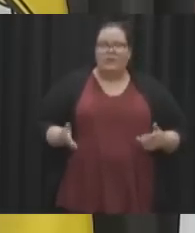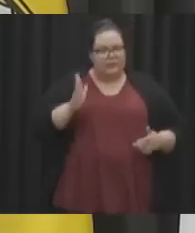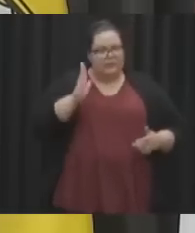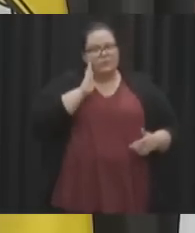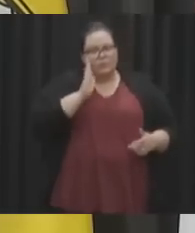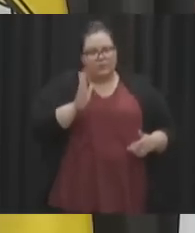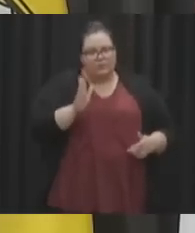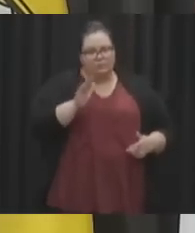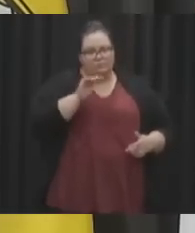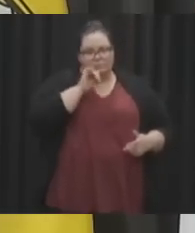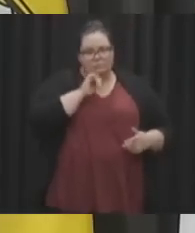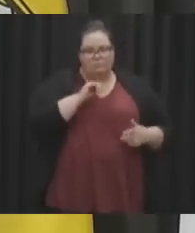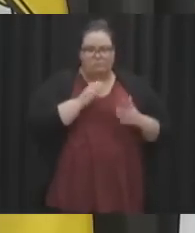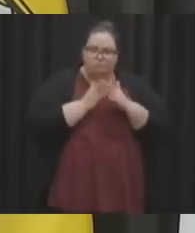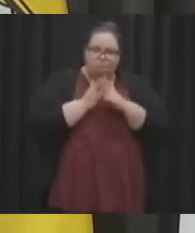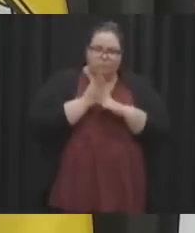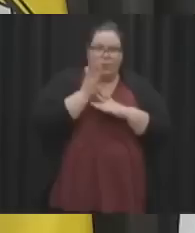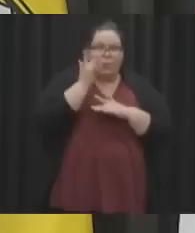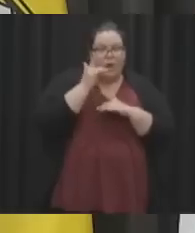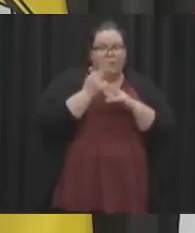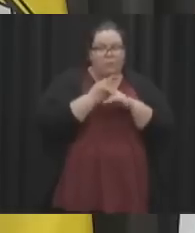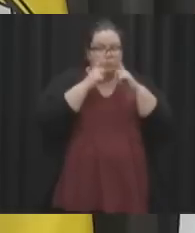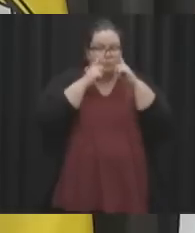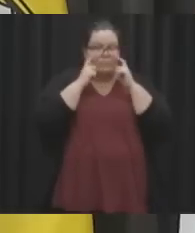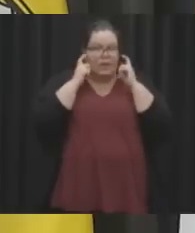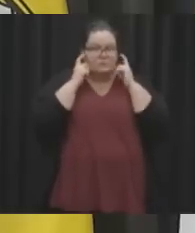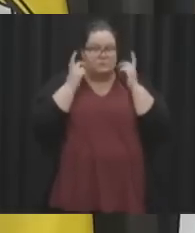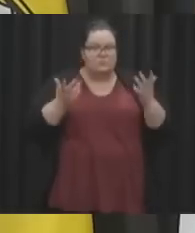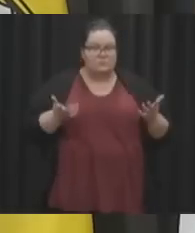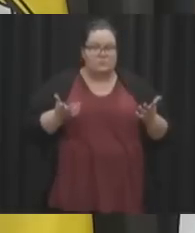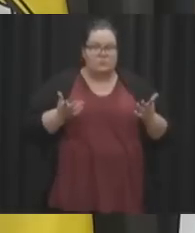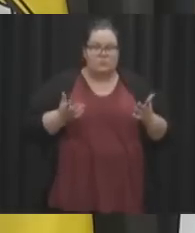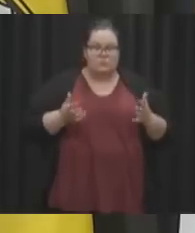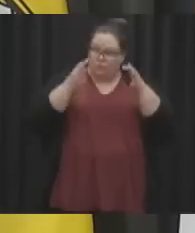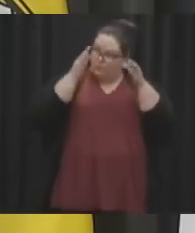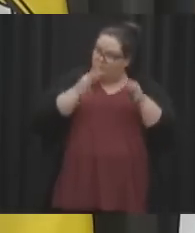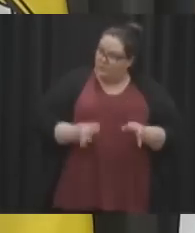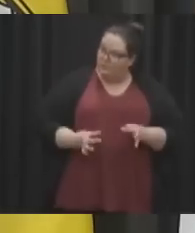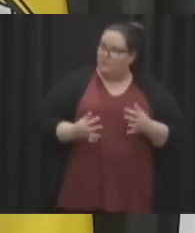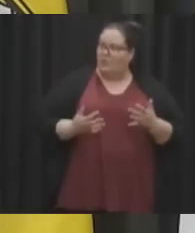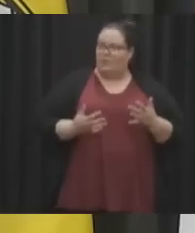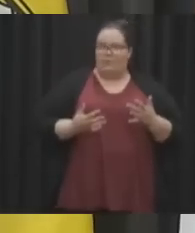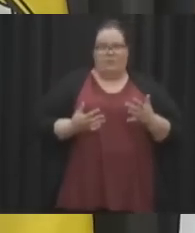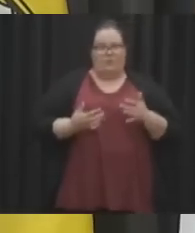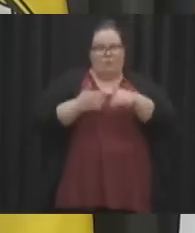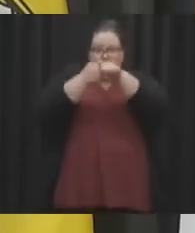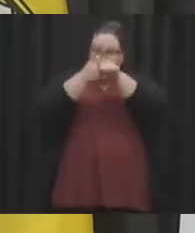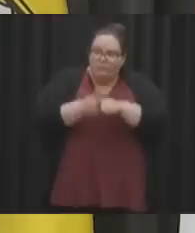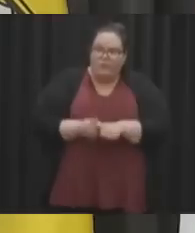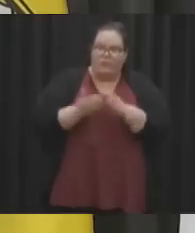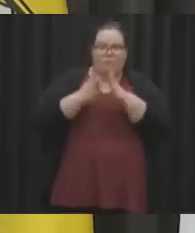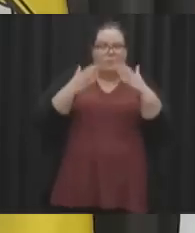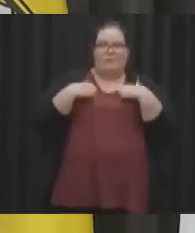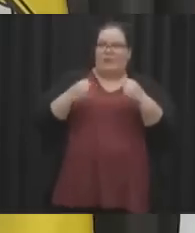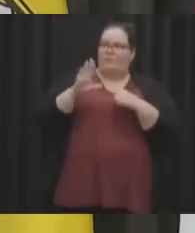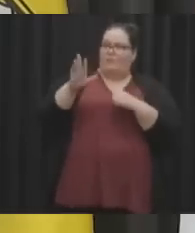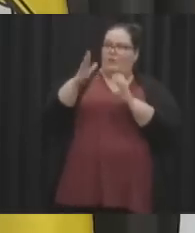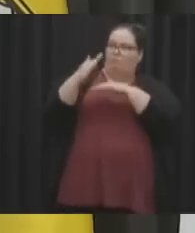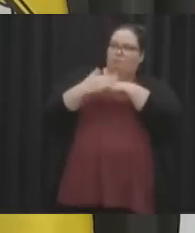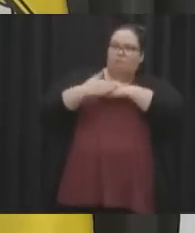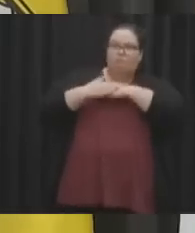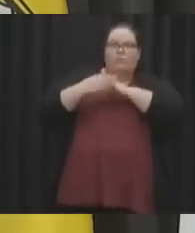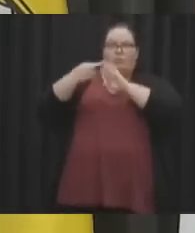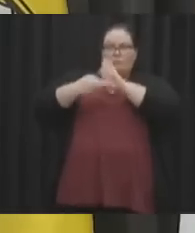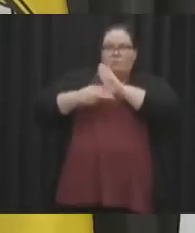way. But the only way we can get there is if we act decisively and with confidence